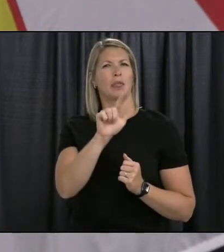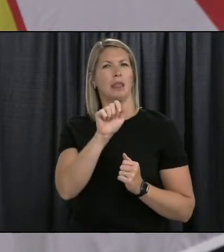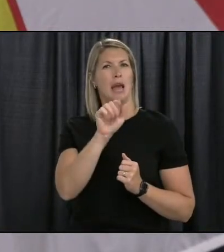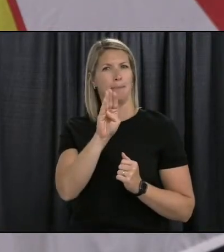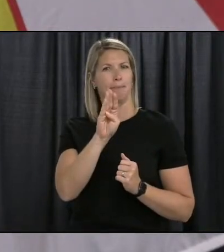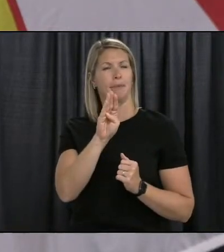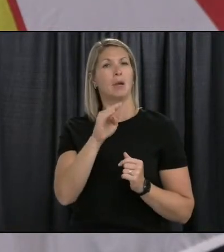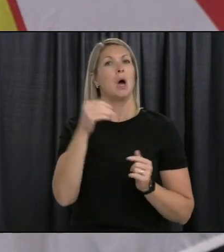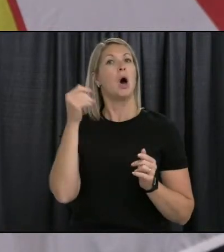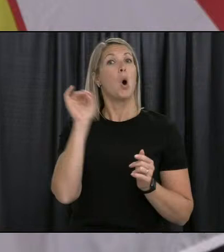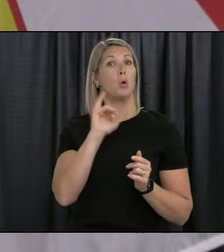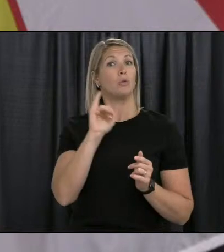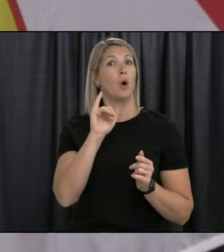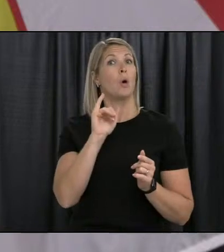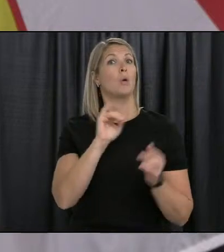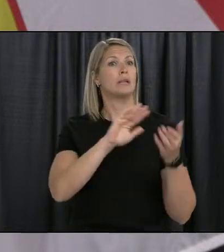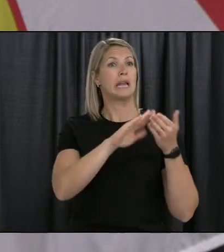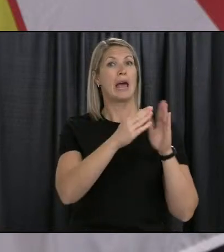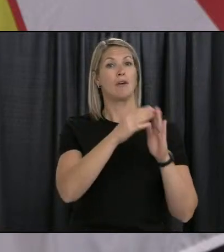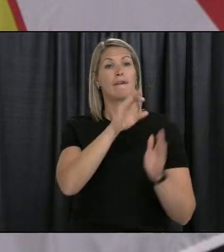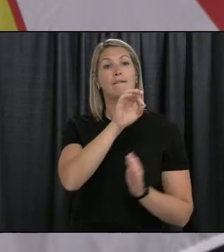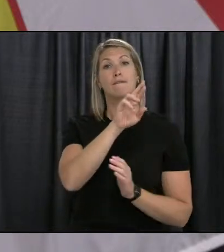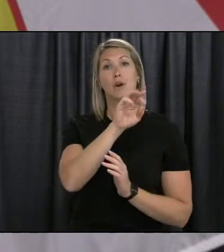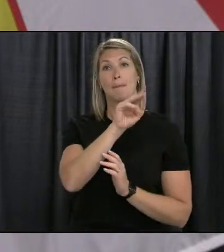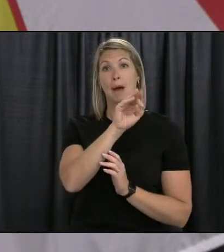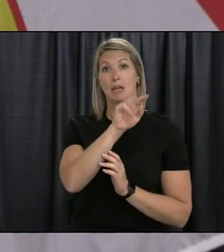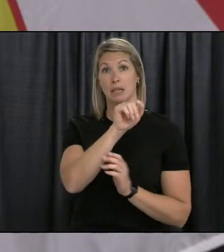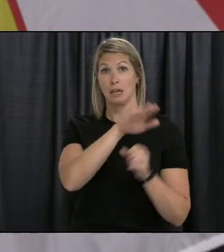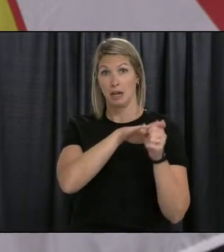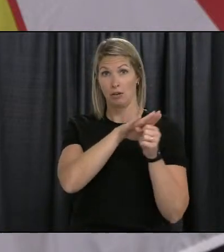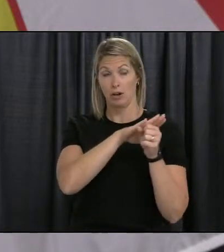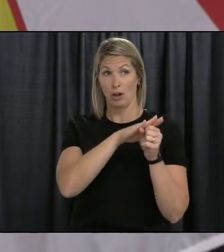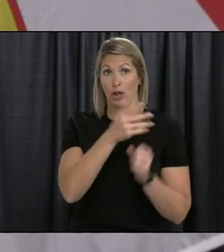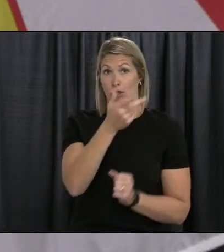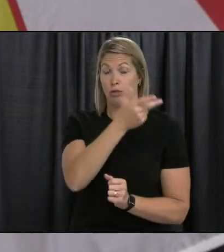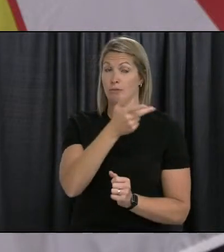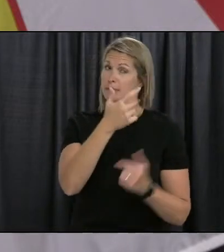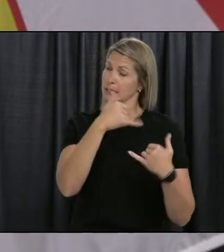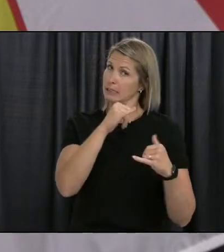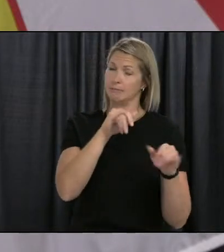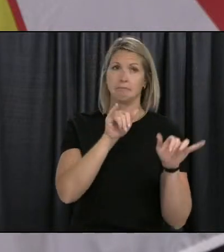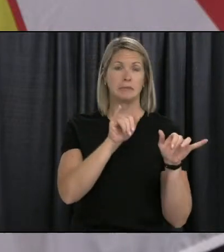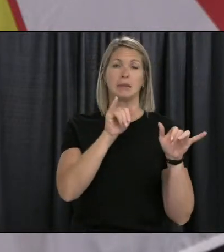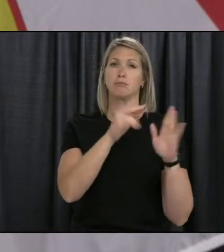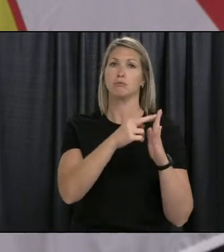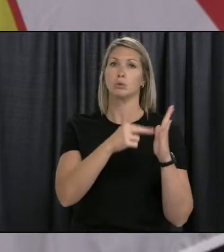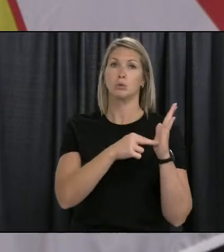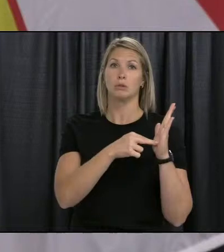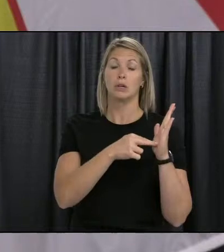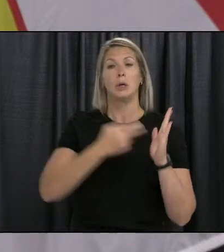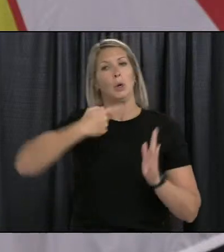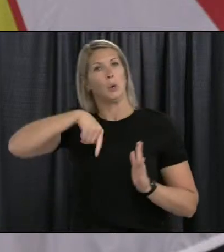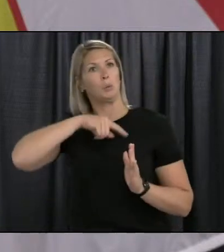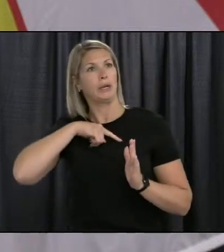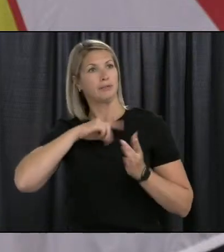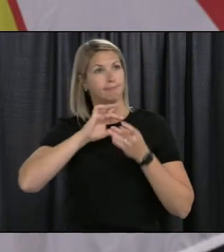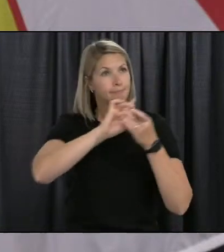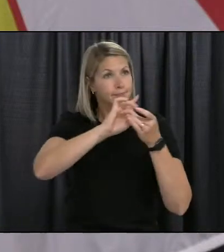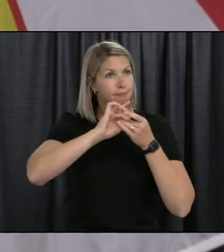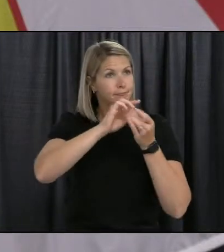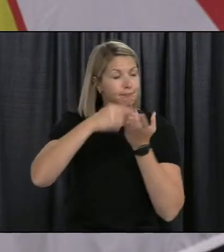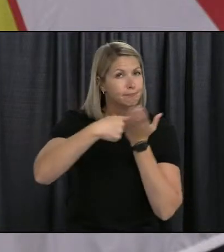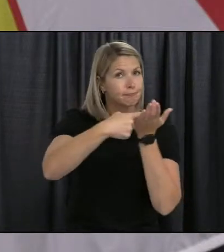Labrador West border, remains in effect. We are working with public health officials in Quebec, and the Public